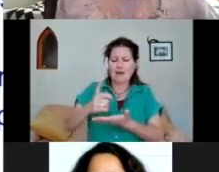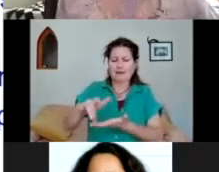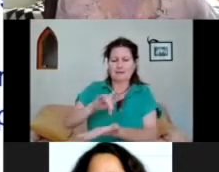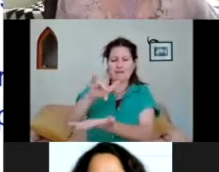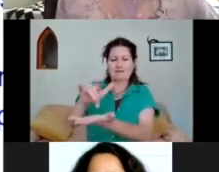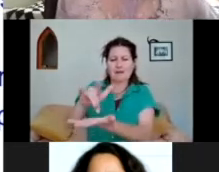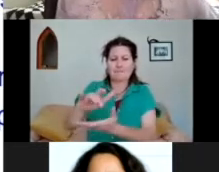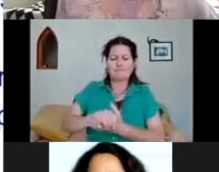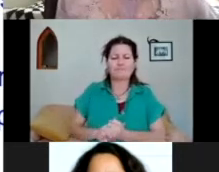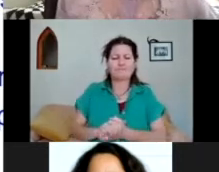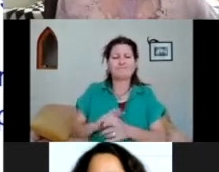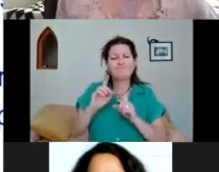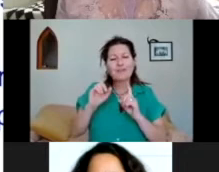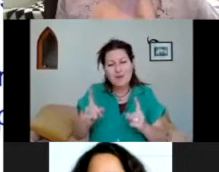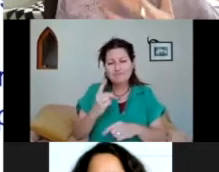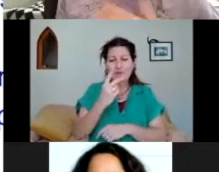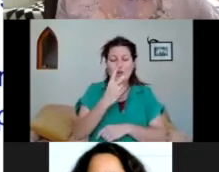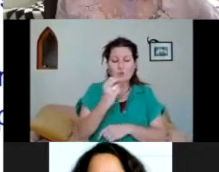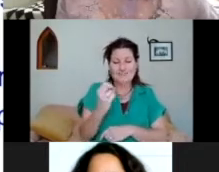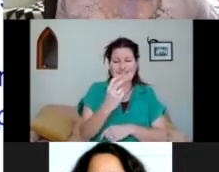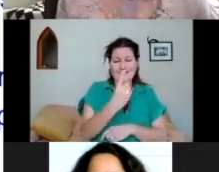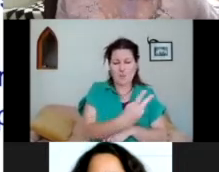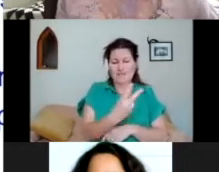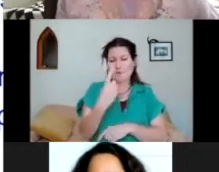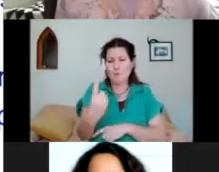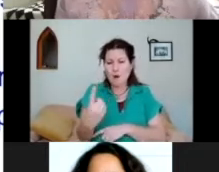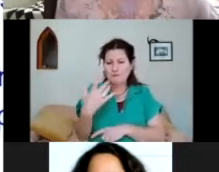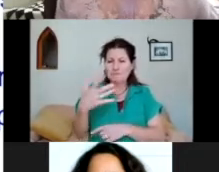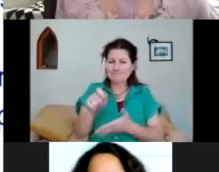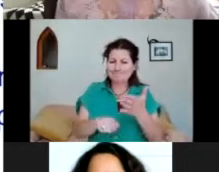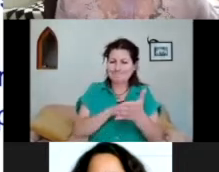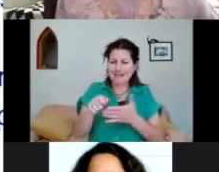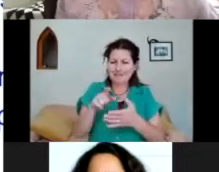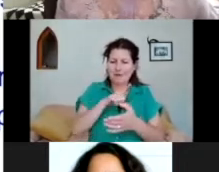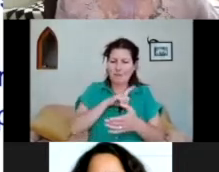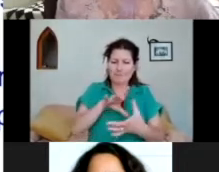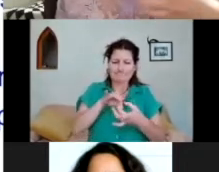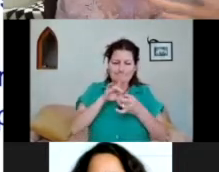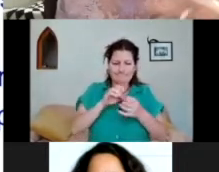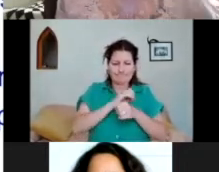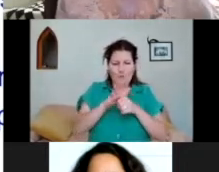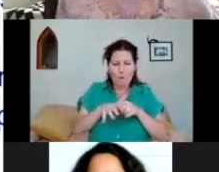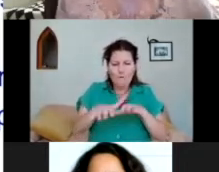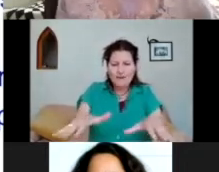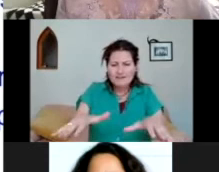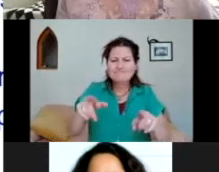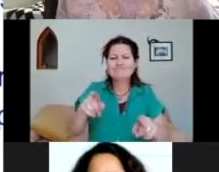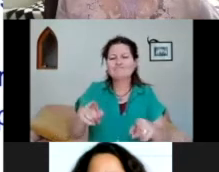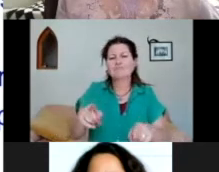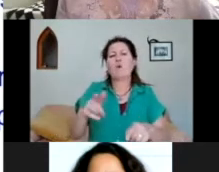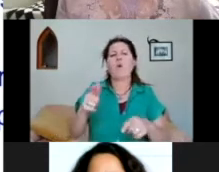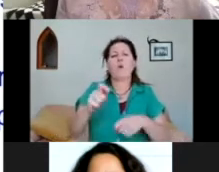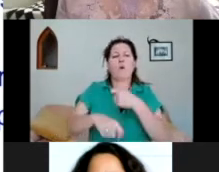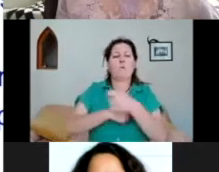cancellation of the festival in 2021 due to COVID-19, Liberty 2022 will complement Lewisham's